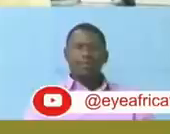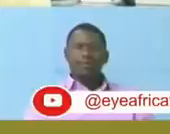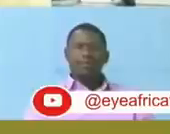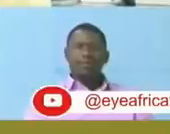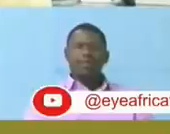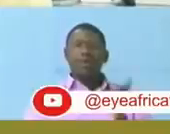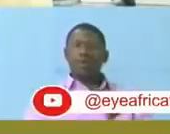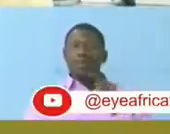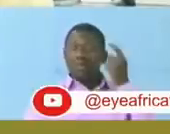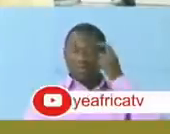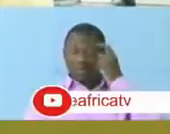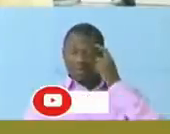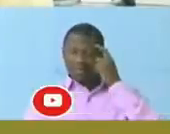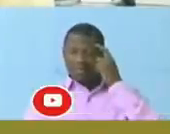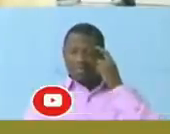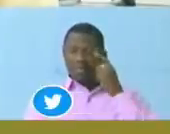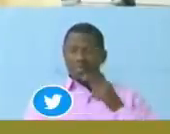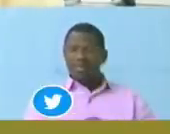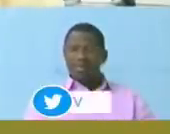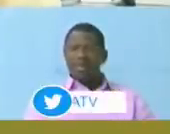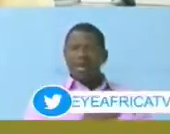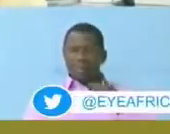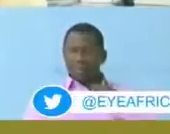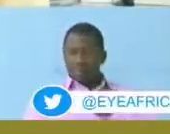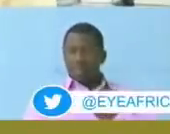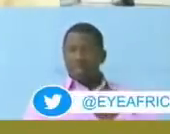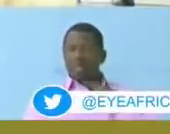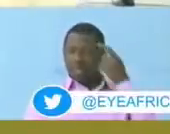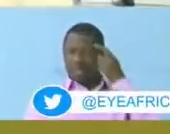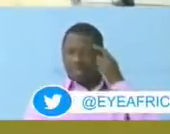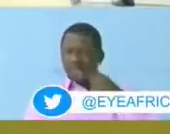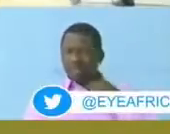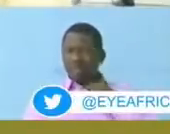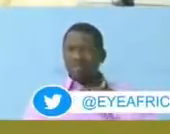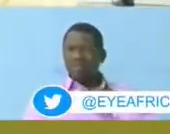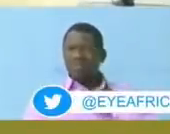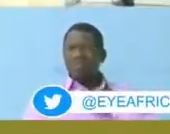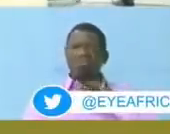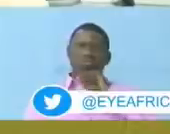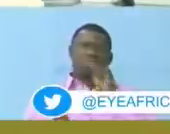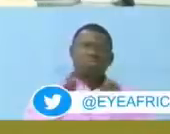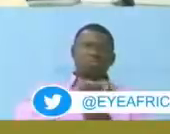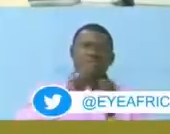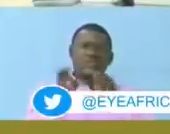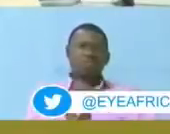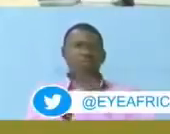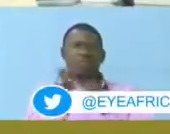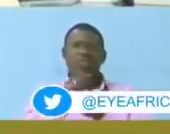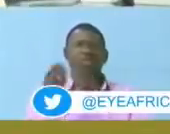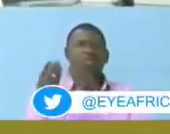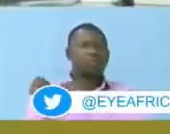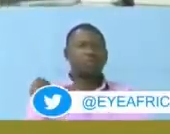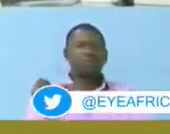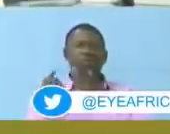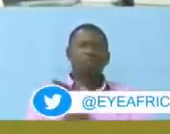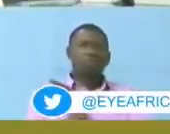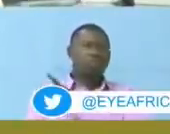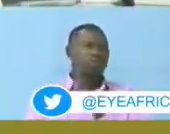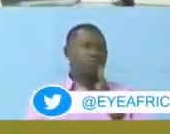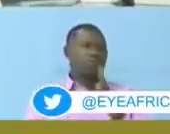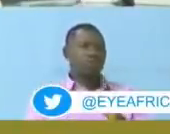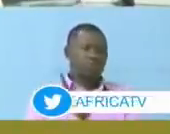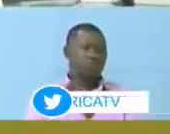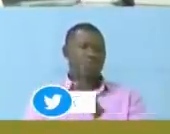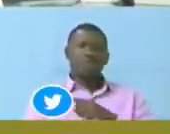my why are they, for me, I think they are just shifting responsibilities to each other. Ndila mira roto. Amunda